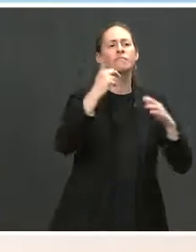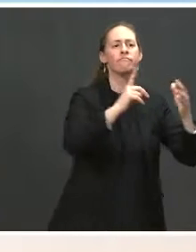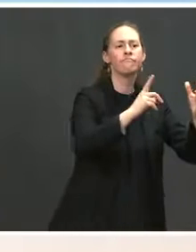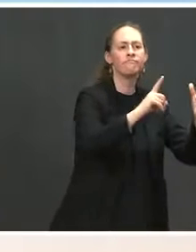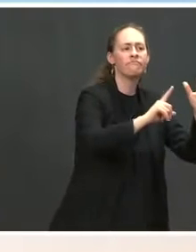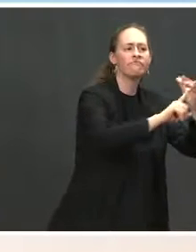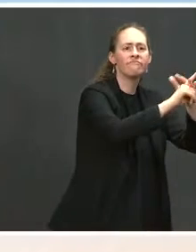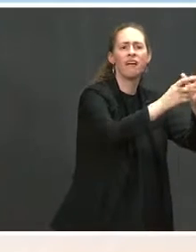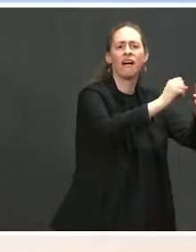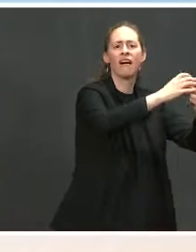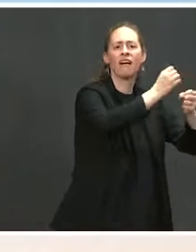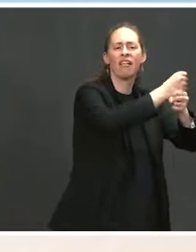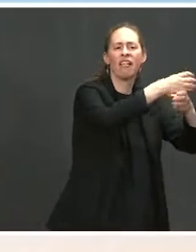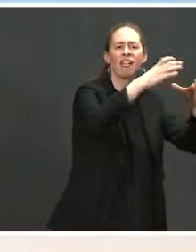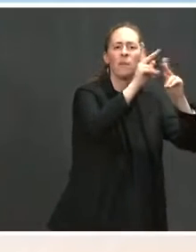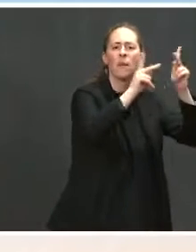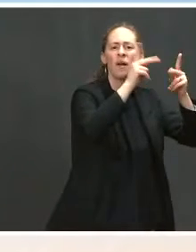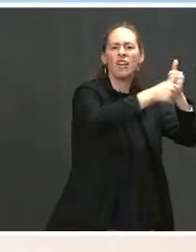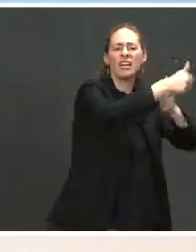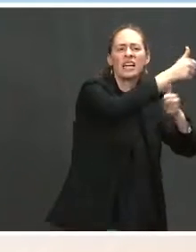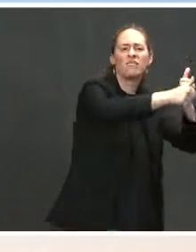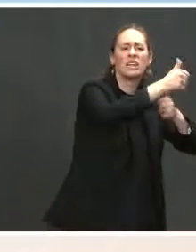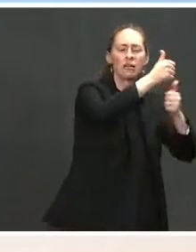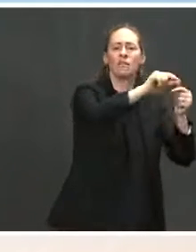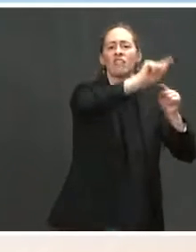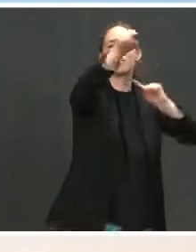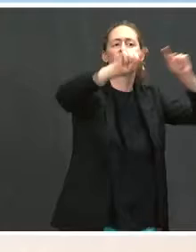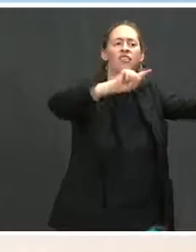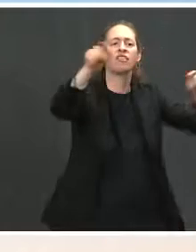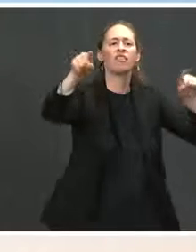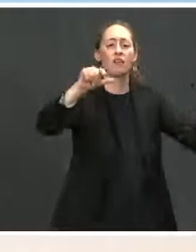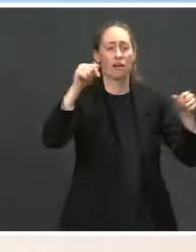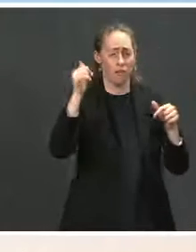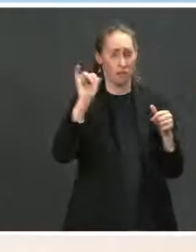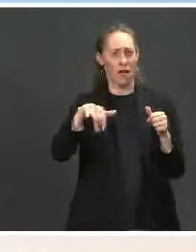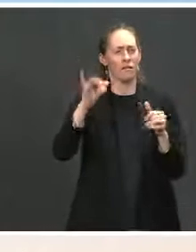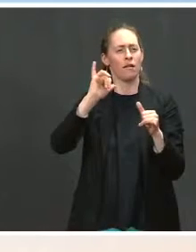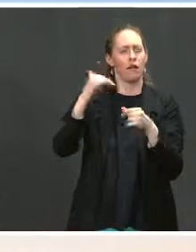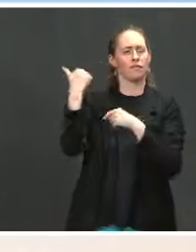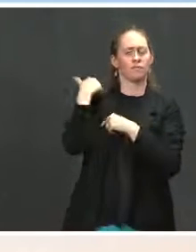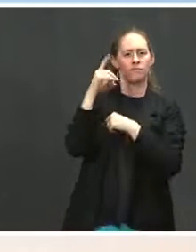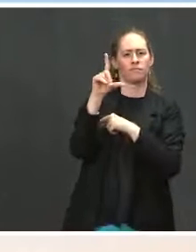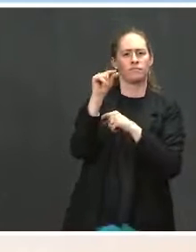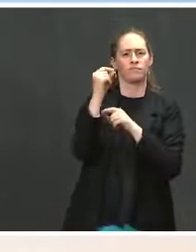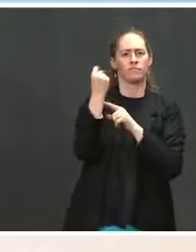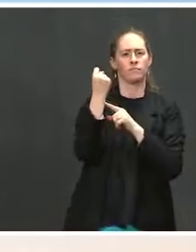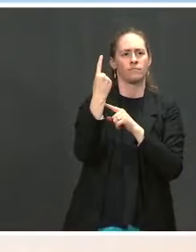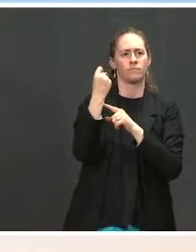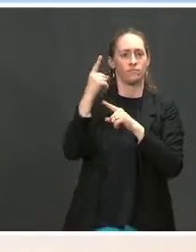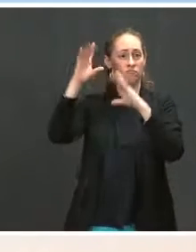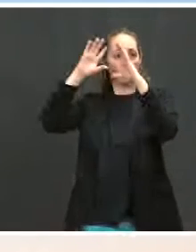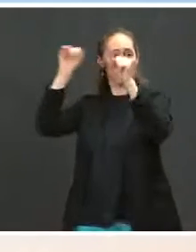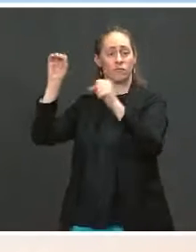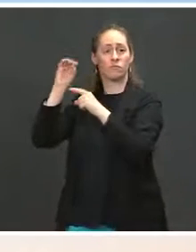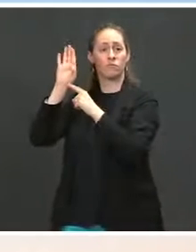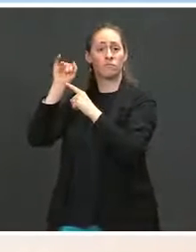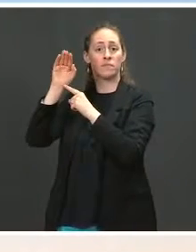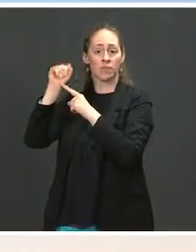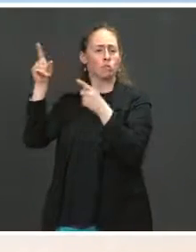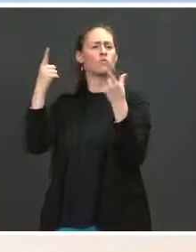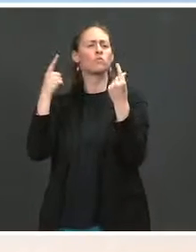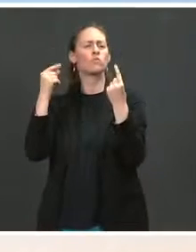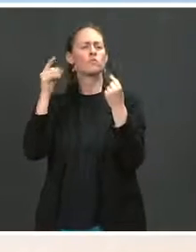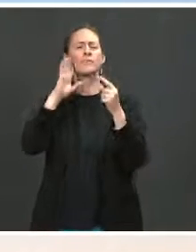from many other places. Back in 2011, President Obama still was using a broader set. He said we had to build